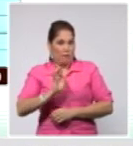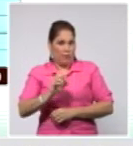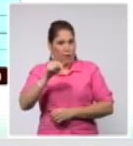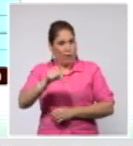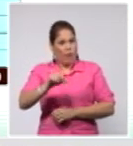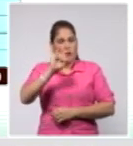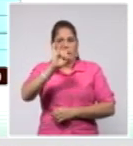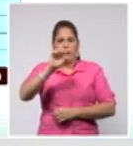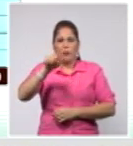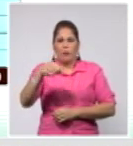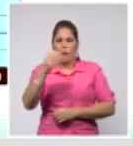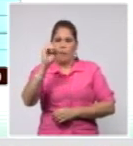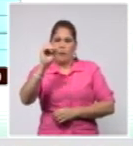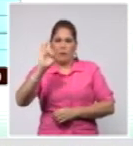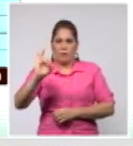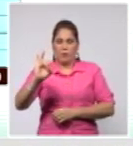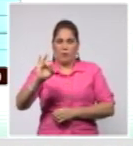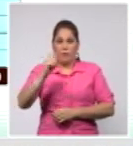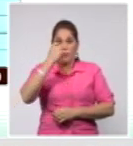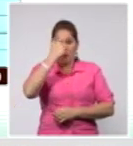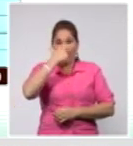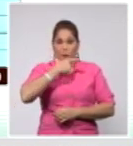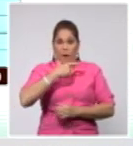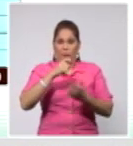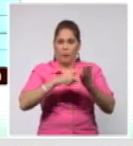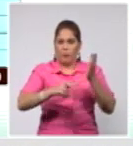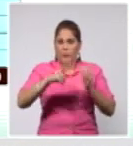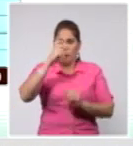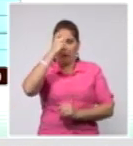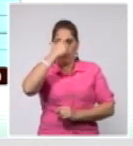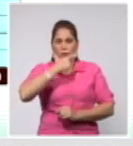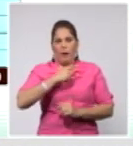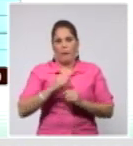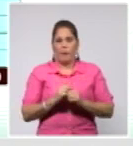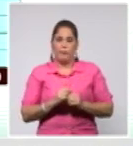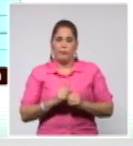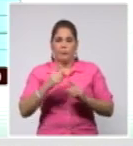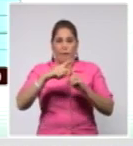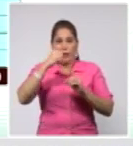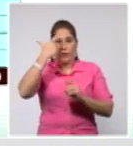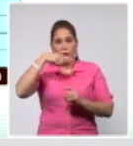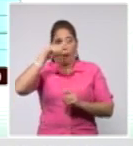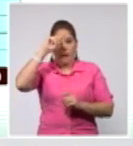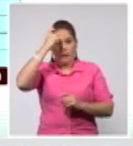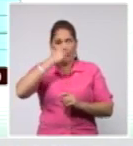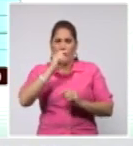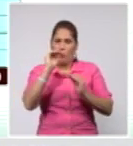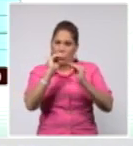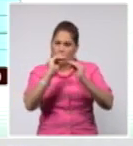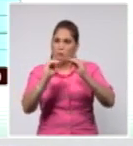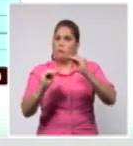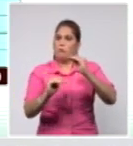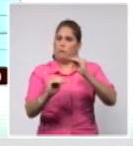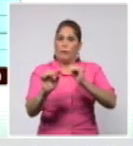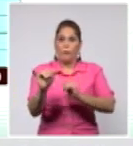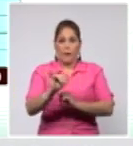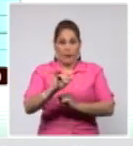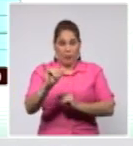55.37. Havana follows with 18.41, then Matanzas